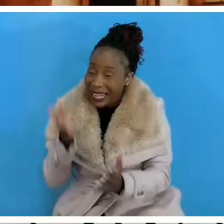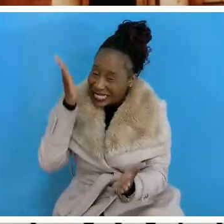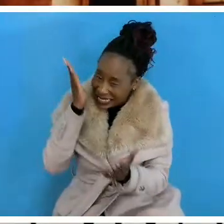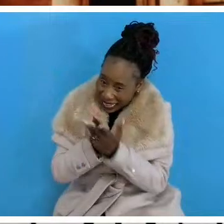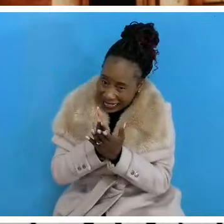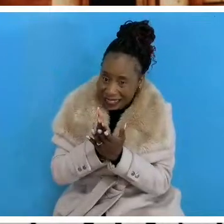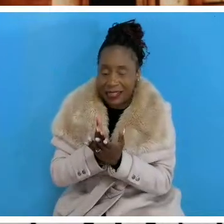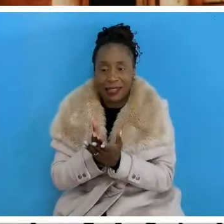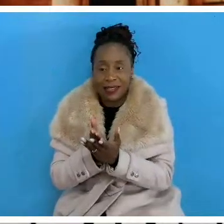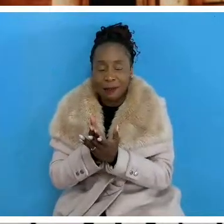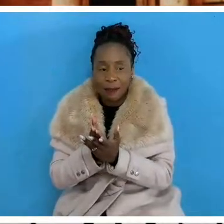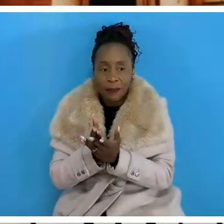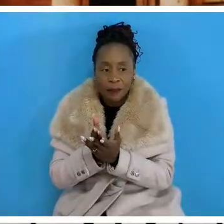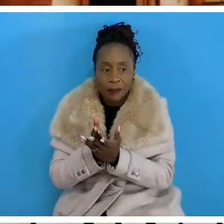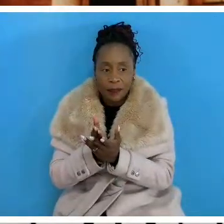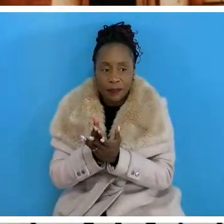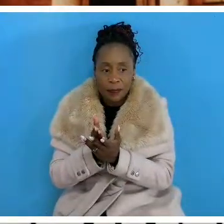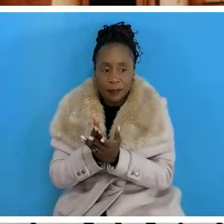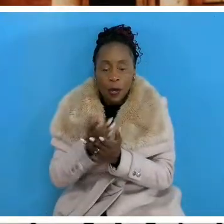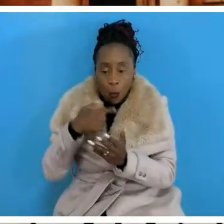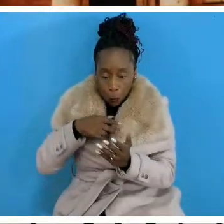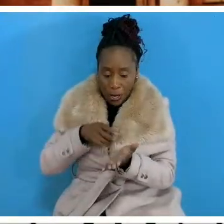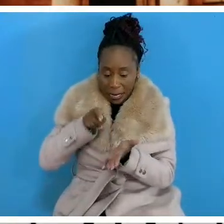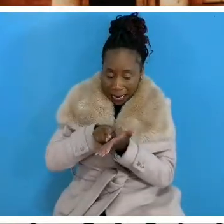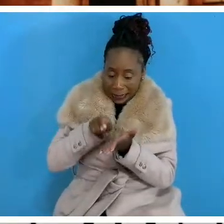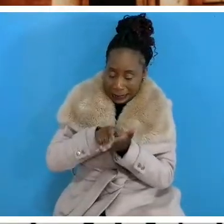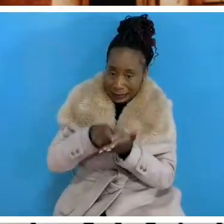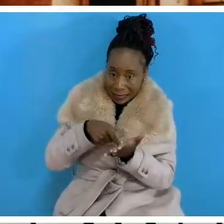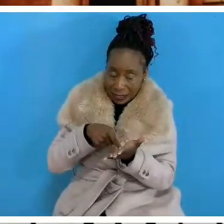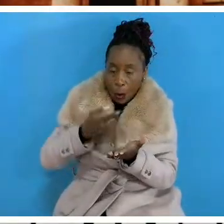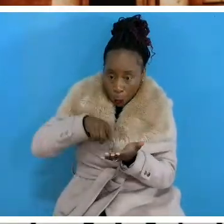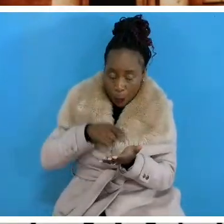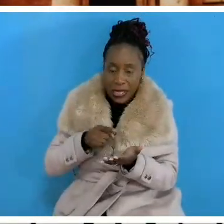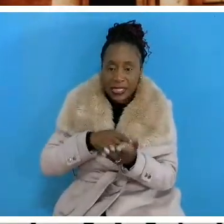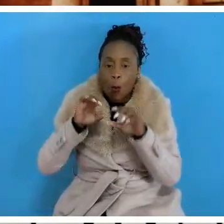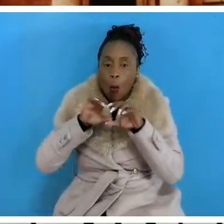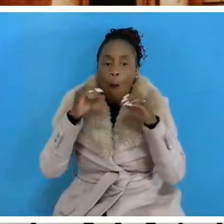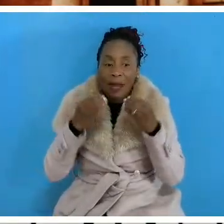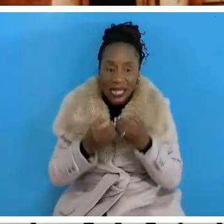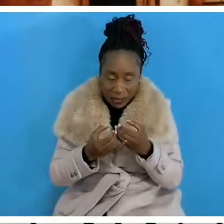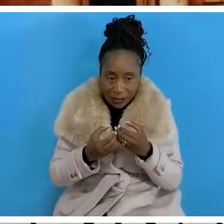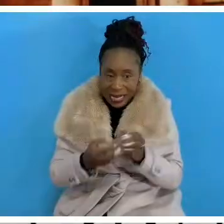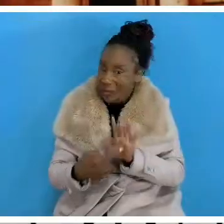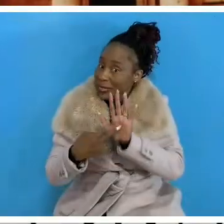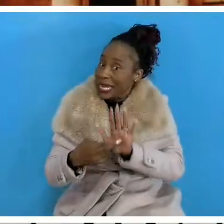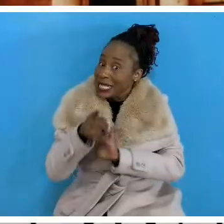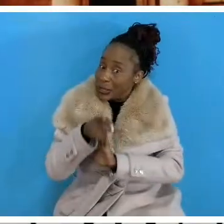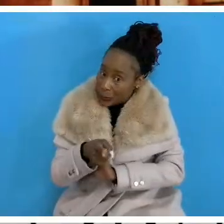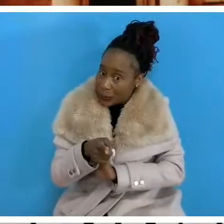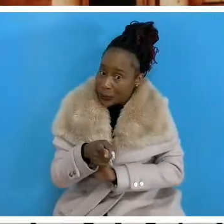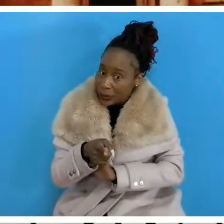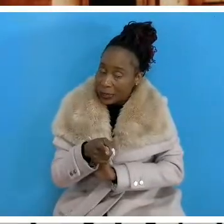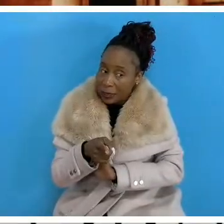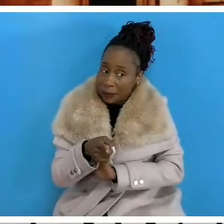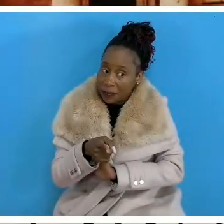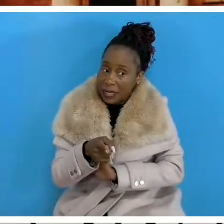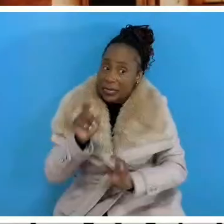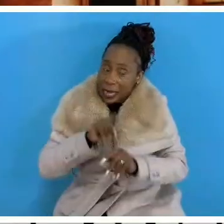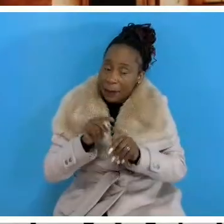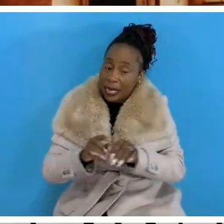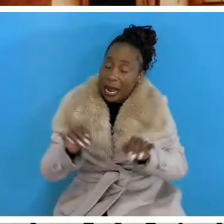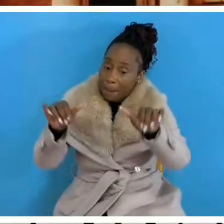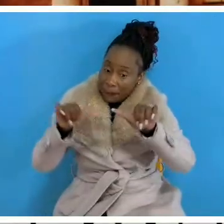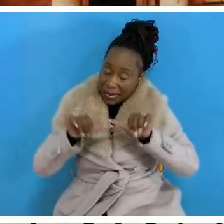exactly. That is what we are taking as the committee on your behalf, that when they come back